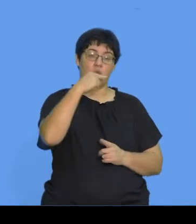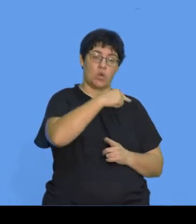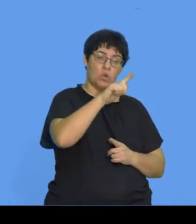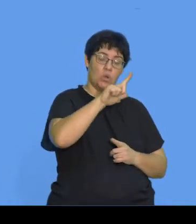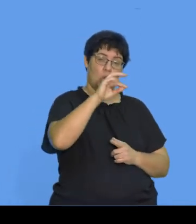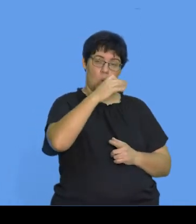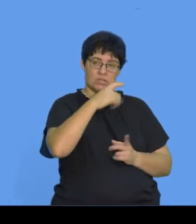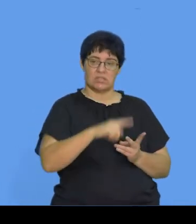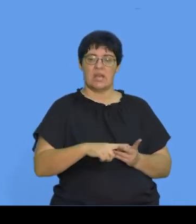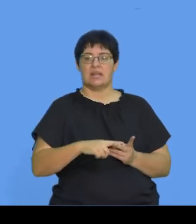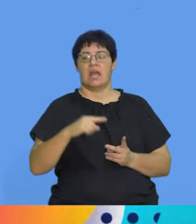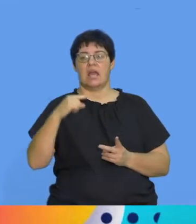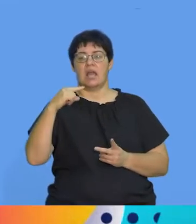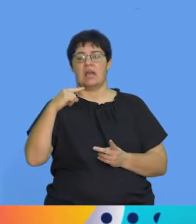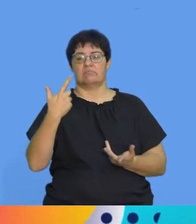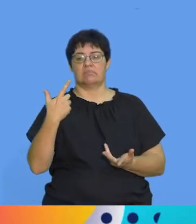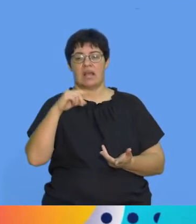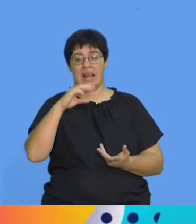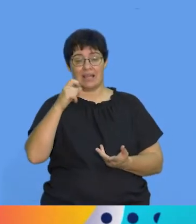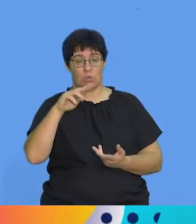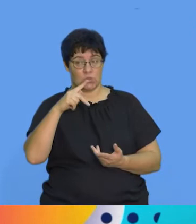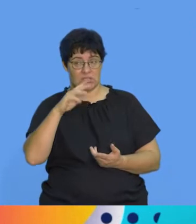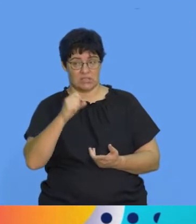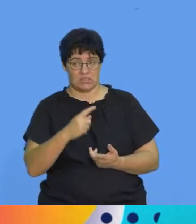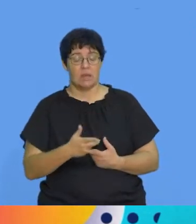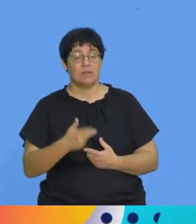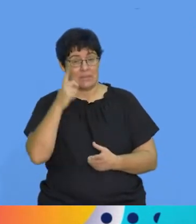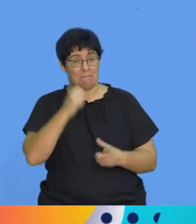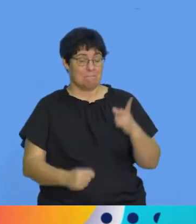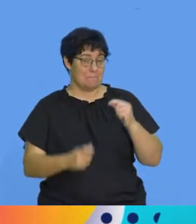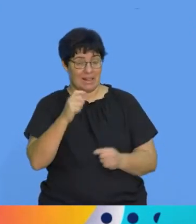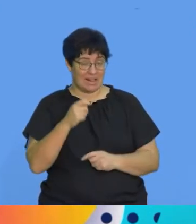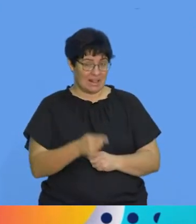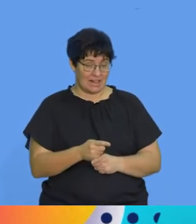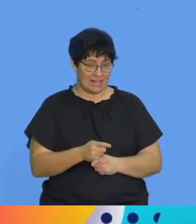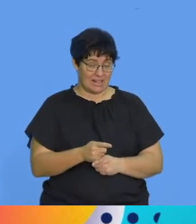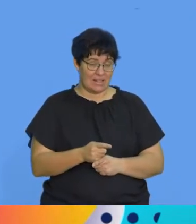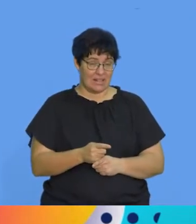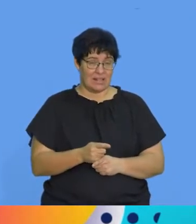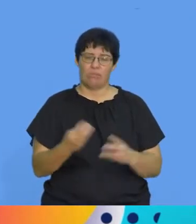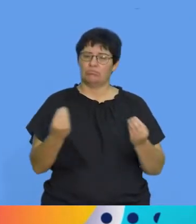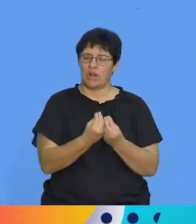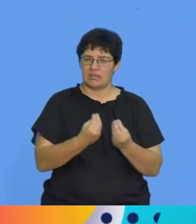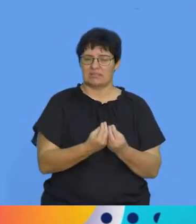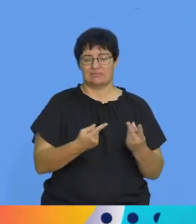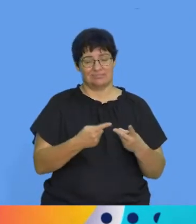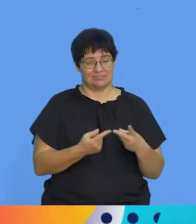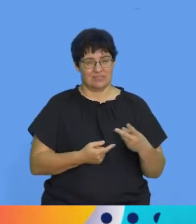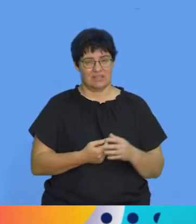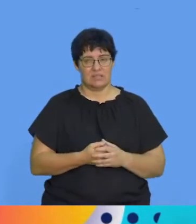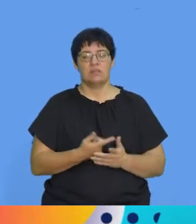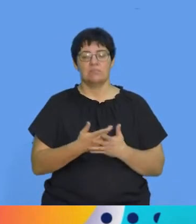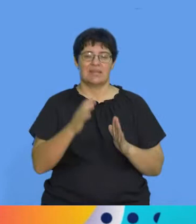glucose and galactose. We're going to make the most delicious. It's a milk, right? Milk products, milk